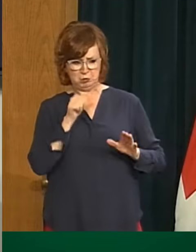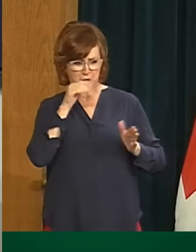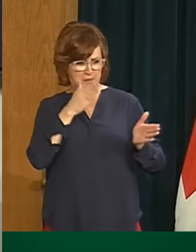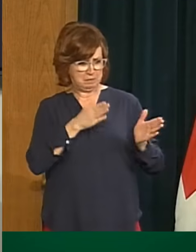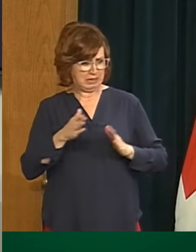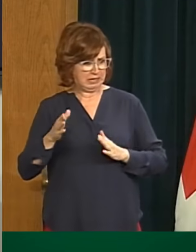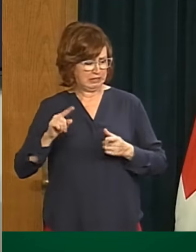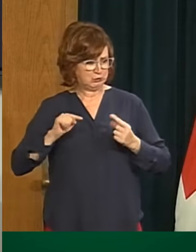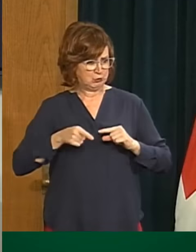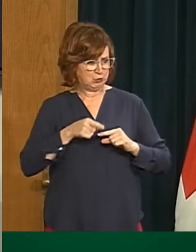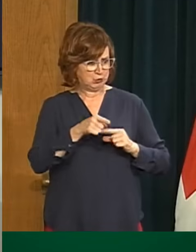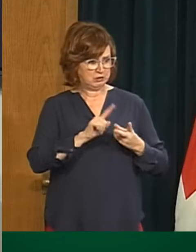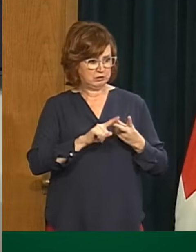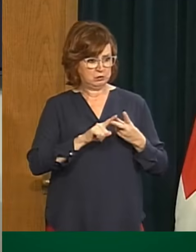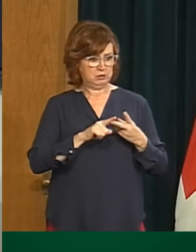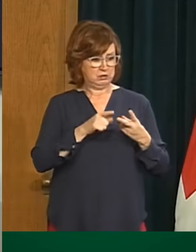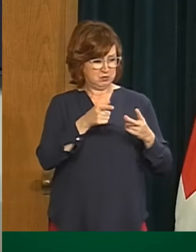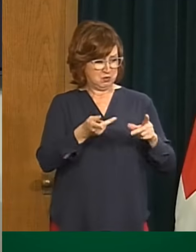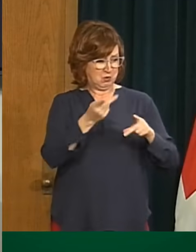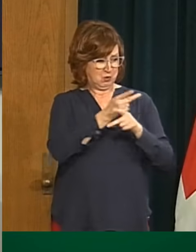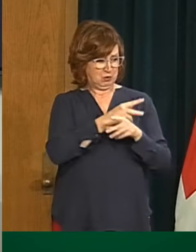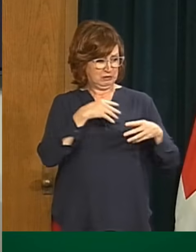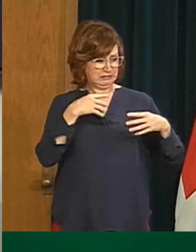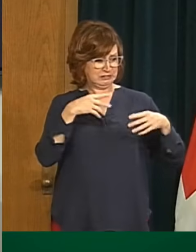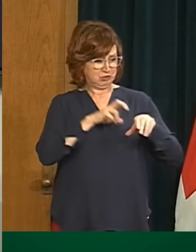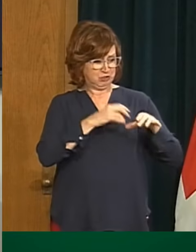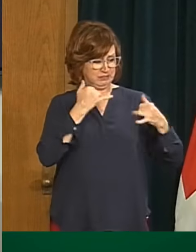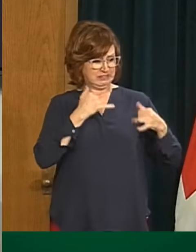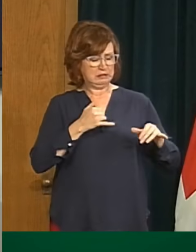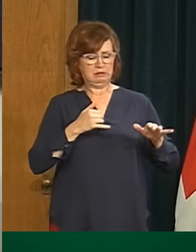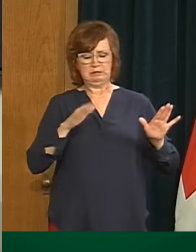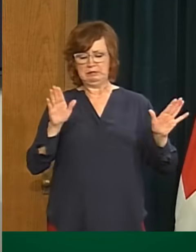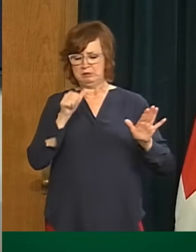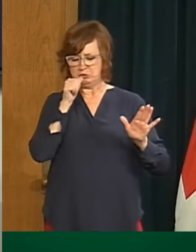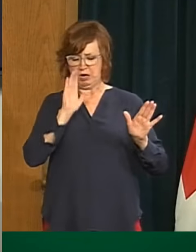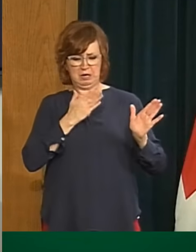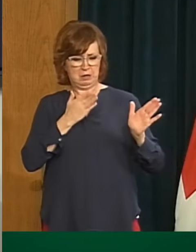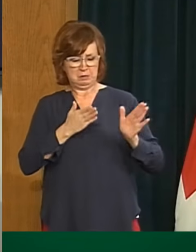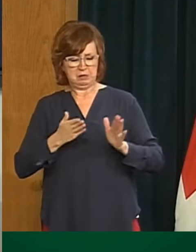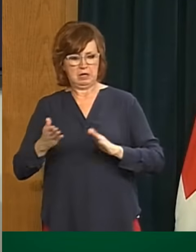the future for this not to happen again, and then certainly to rebuild those relationships locally in Lloyd.